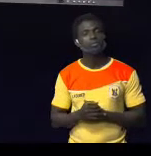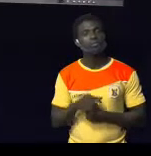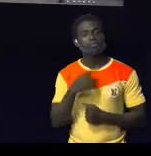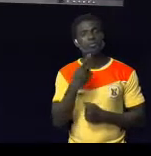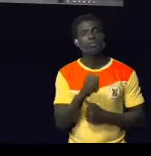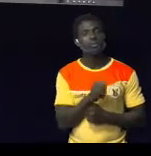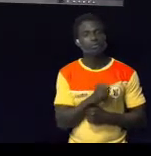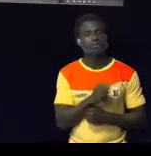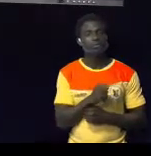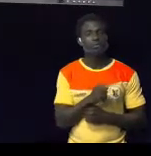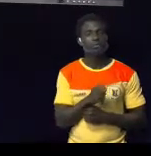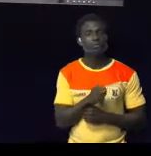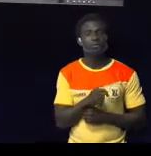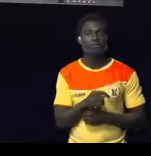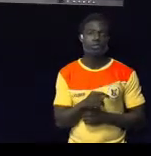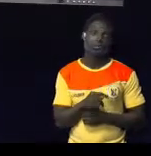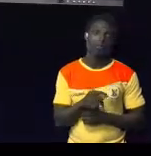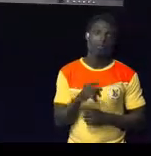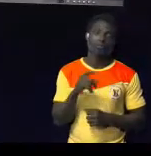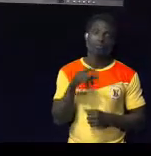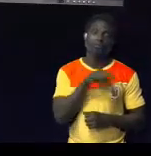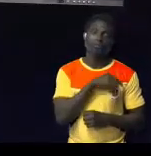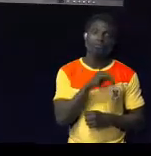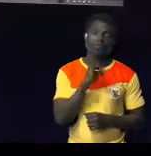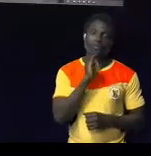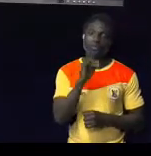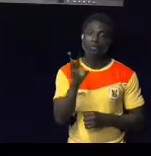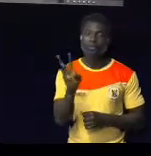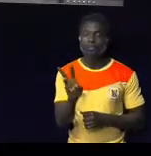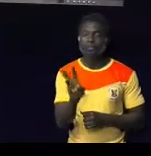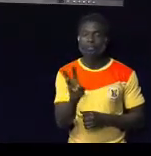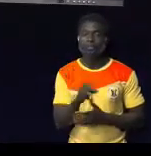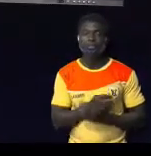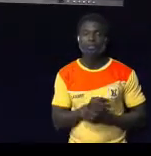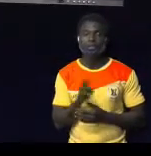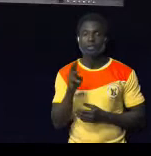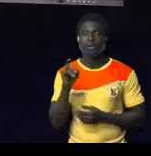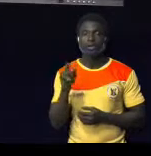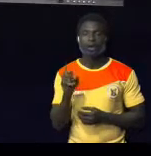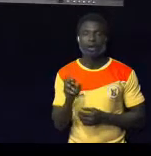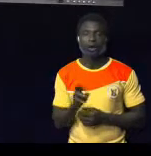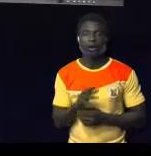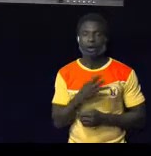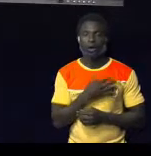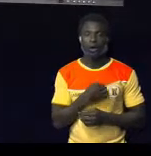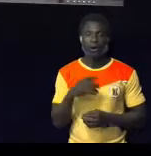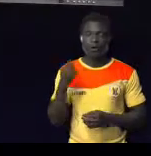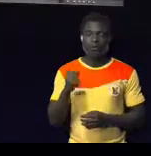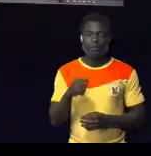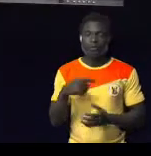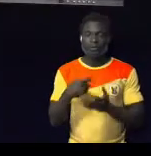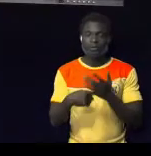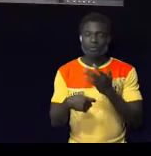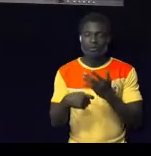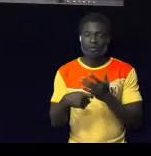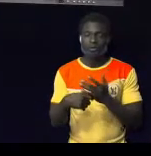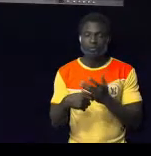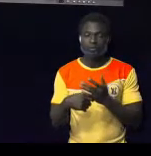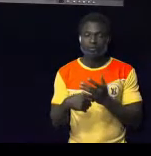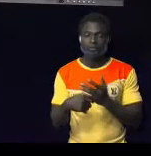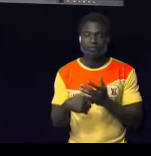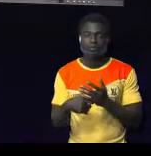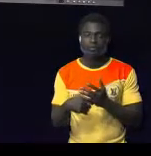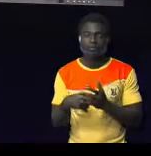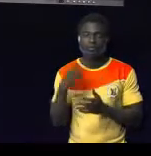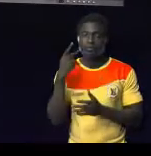Now, and the initial quantity is 6 meters. Now I want to find the amount, the price of